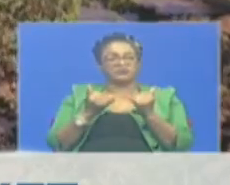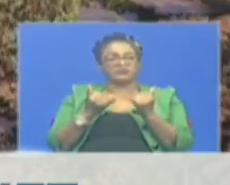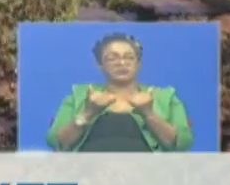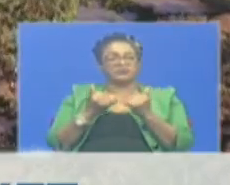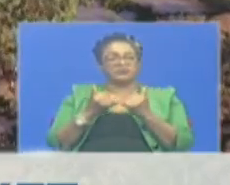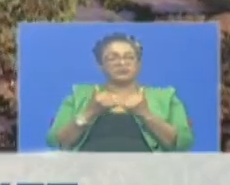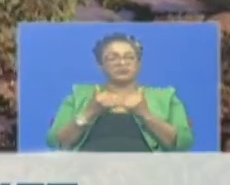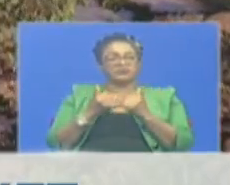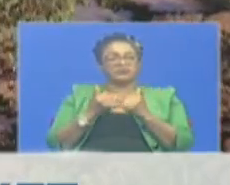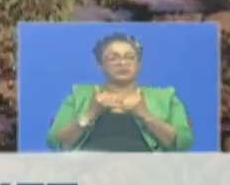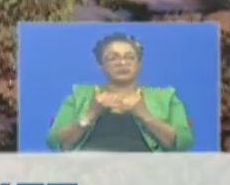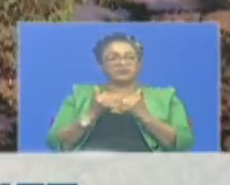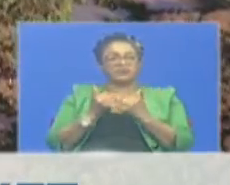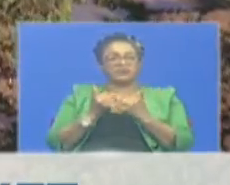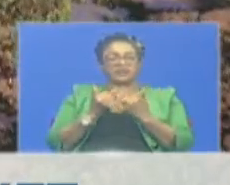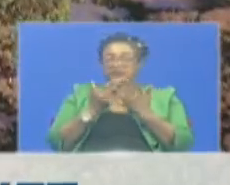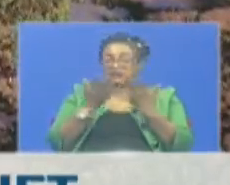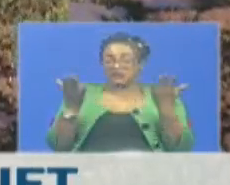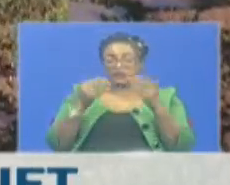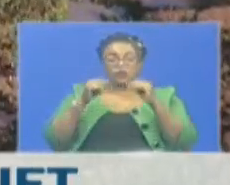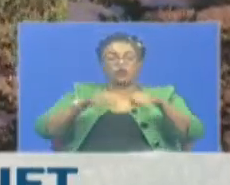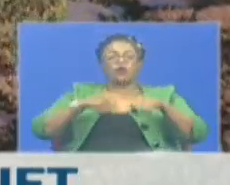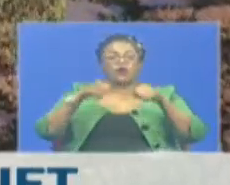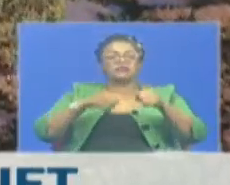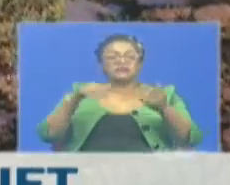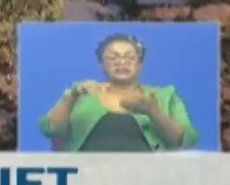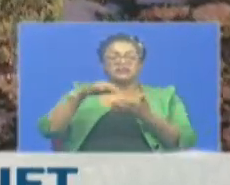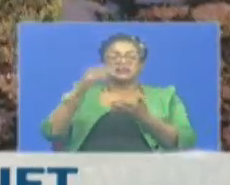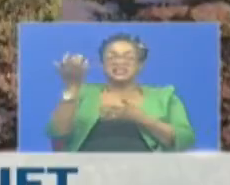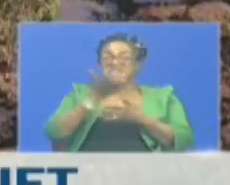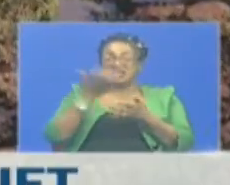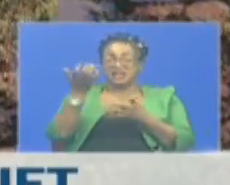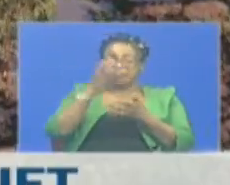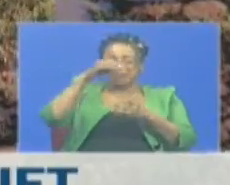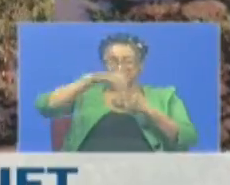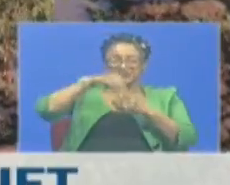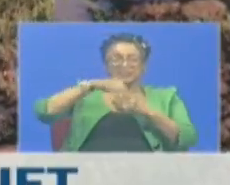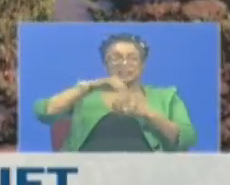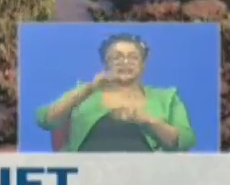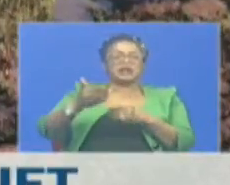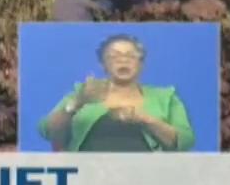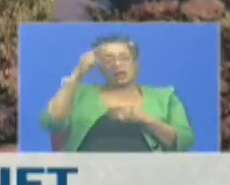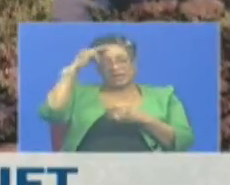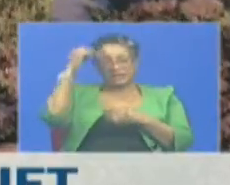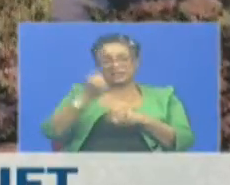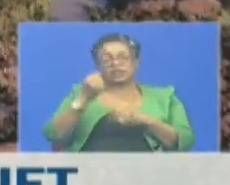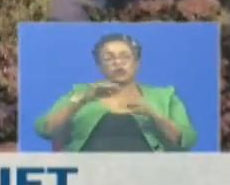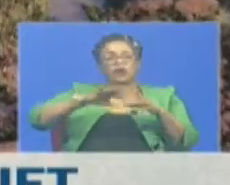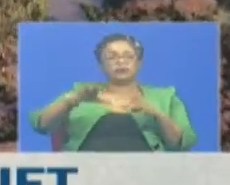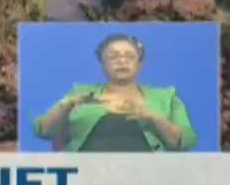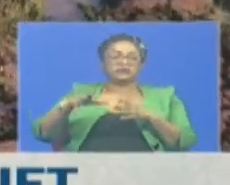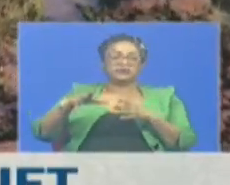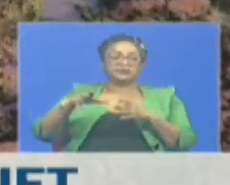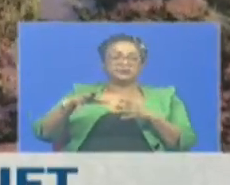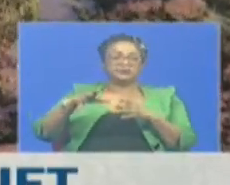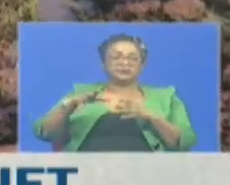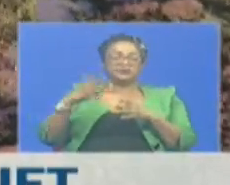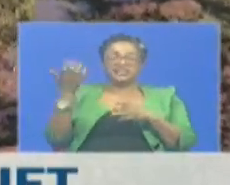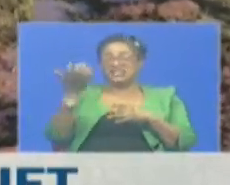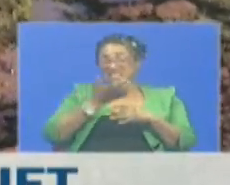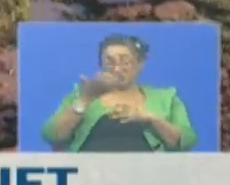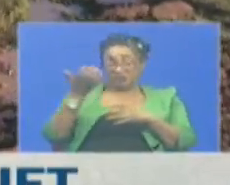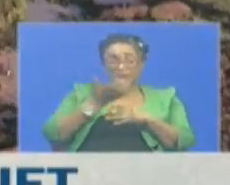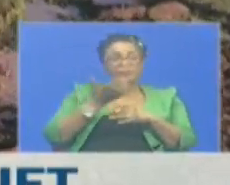This is the Ngong Stadium, which is in the center of Ngong Town in Kajiado County. This stadium is in